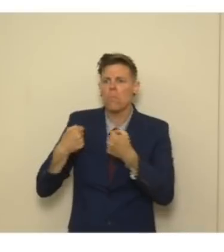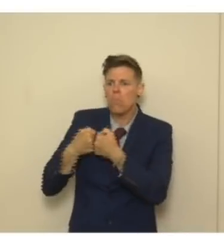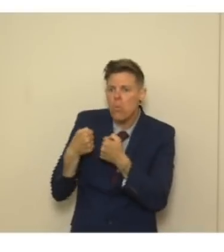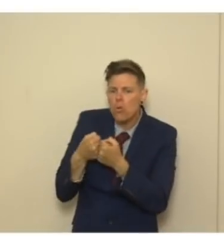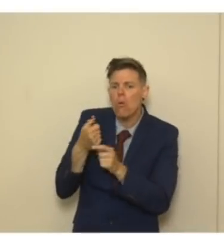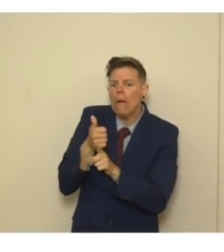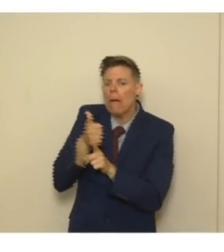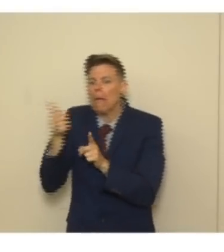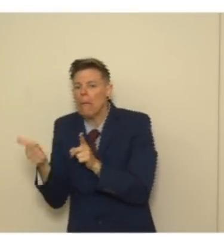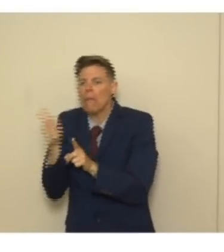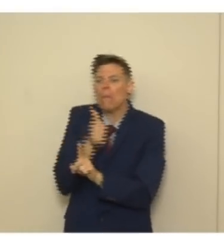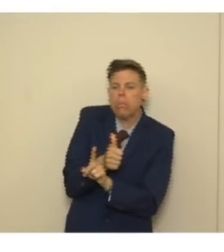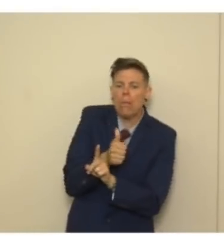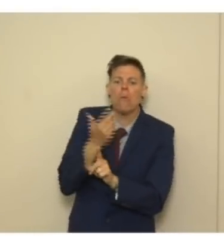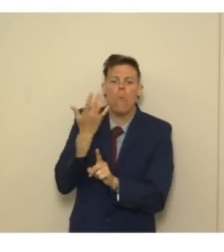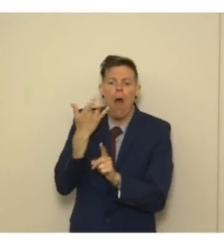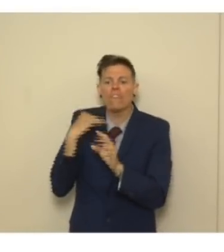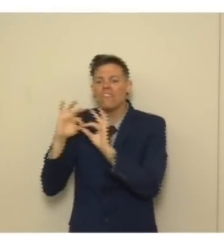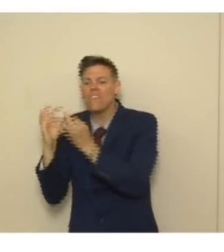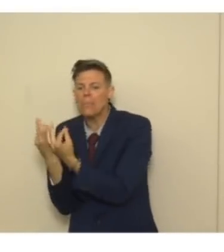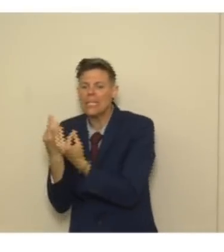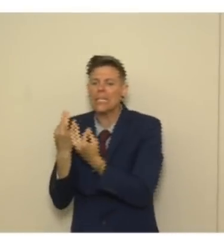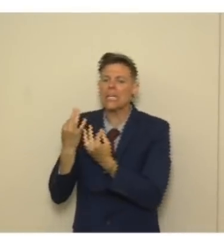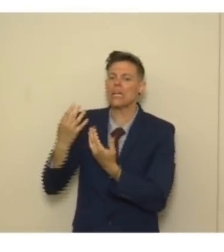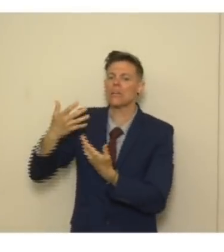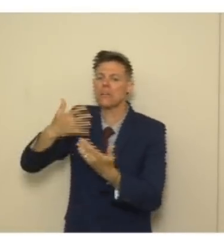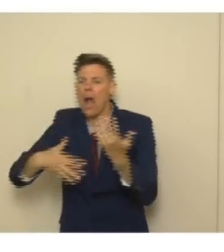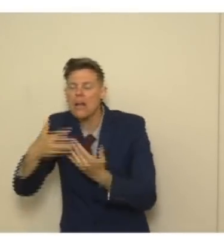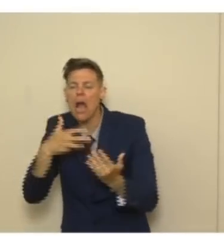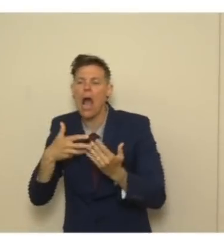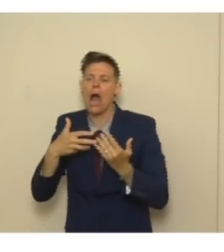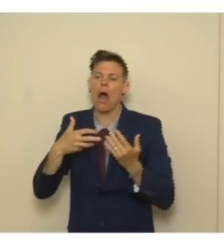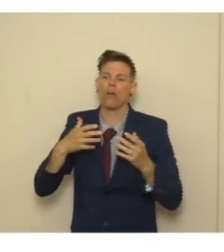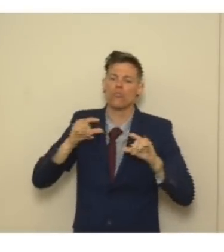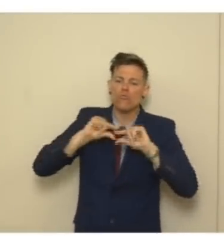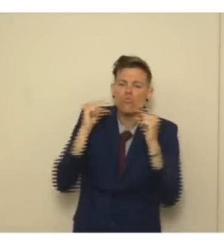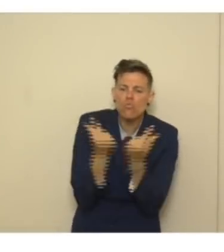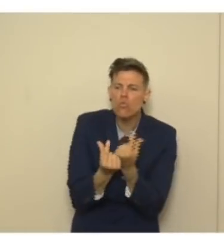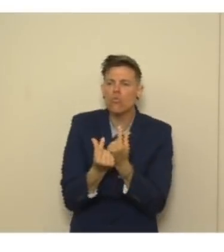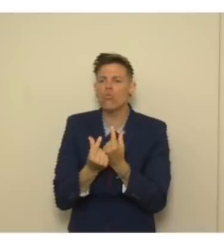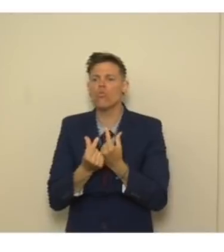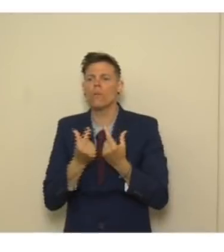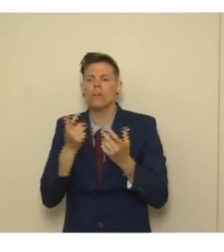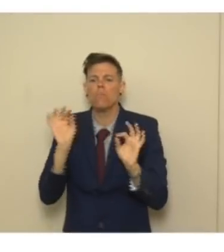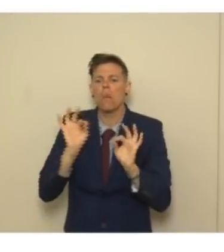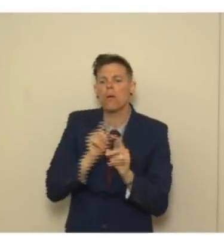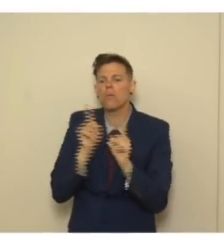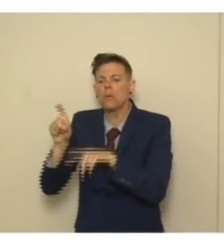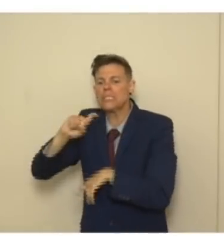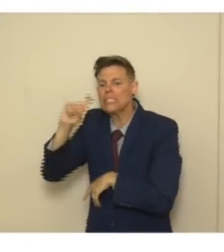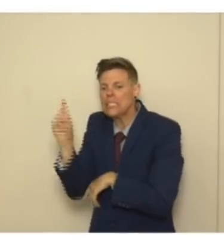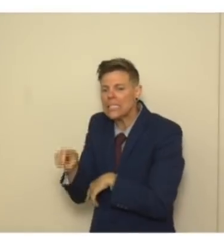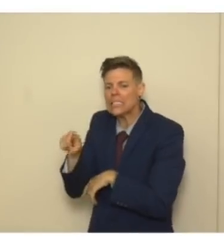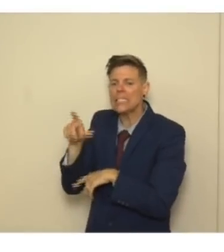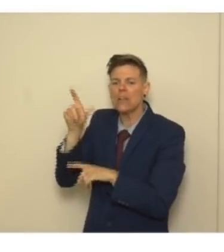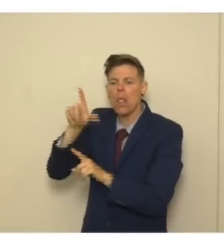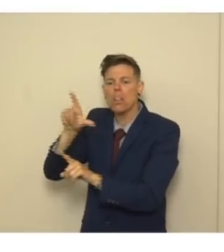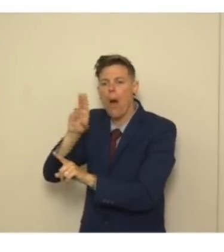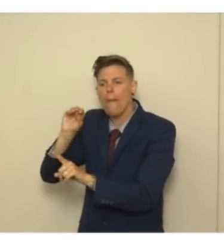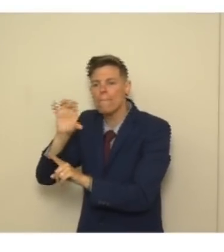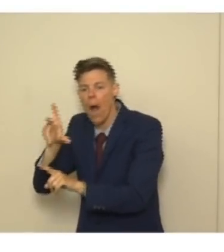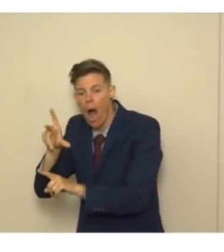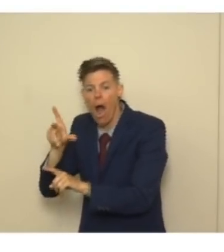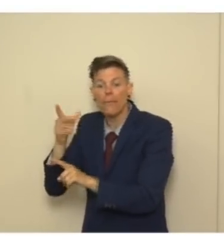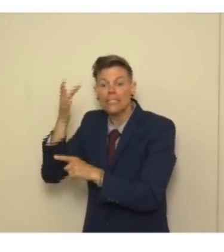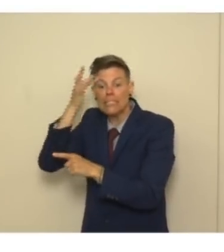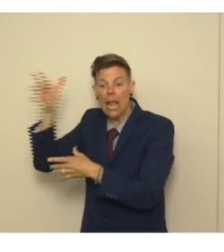or other things in Texas toward Lubbock, toward Amarillo, and have come back infected with COVID. And that